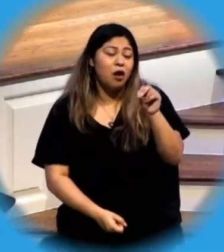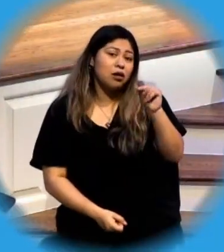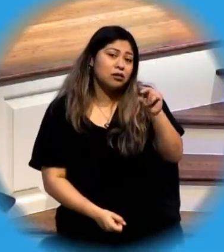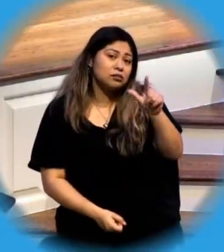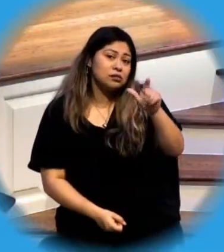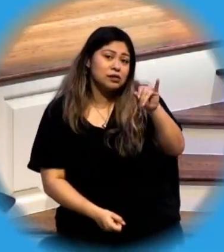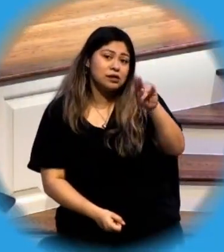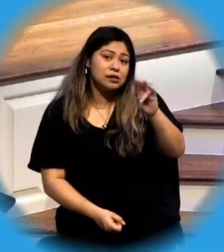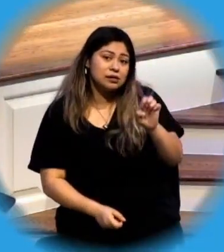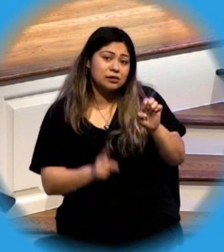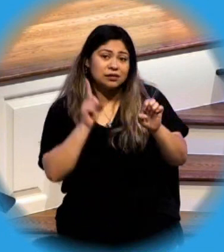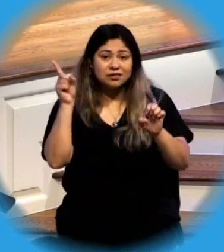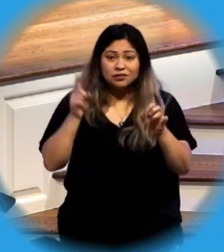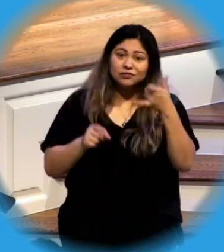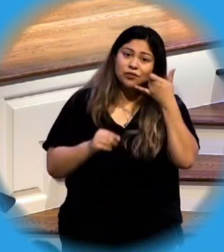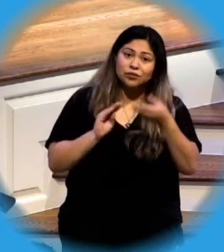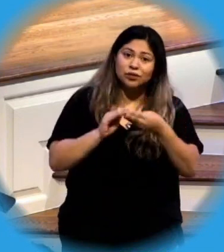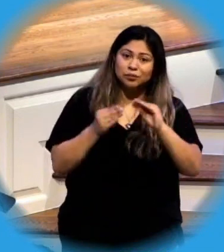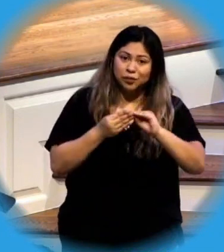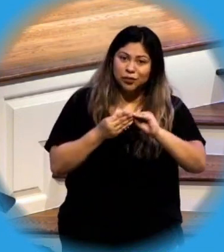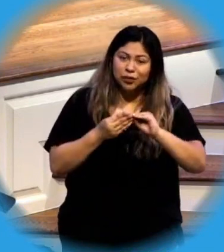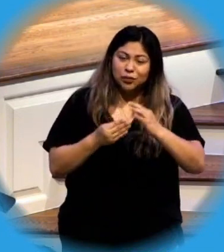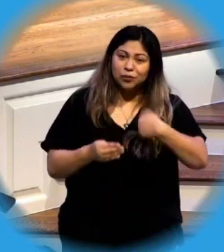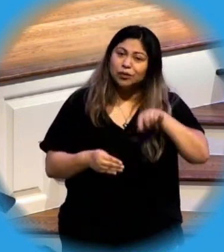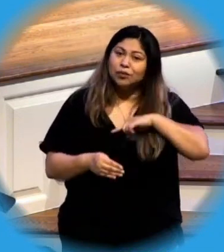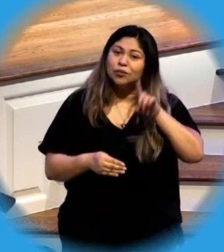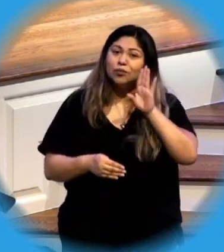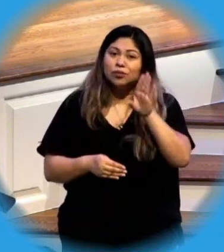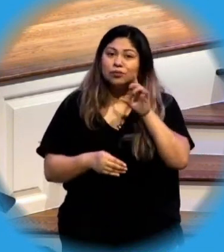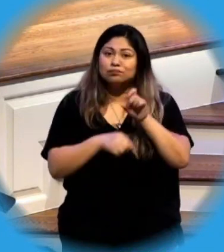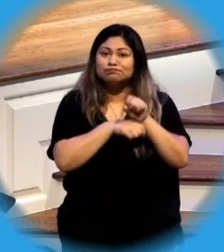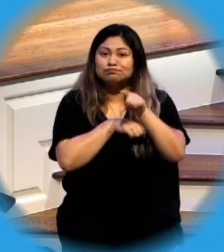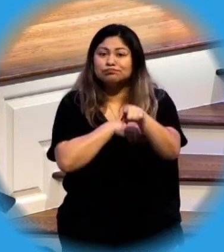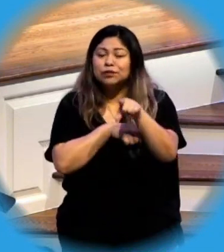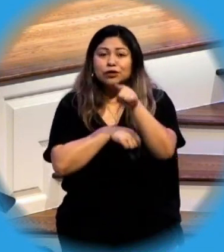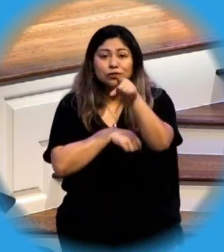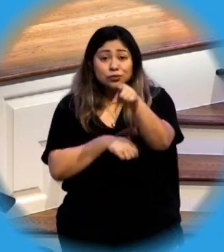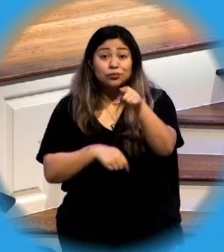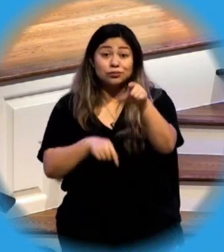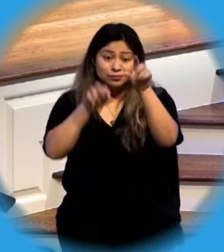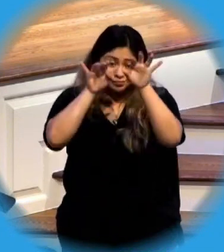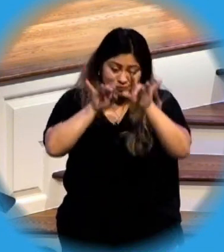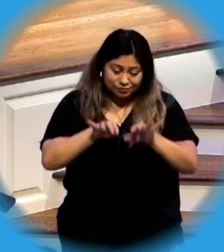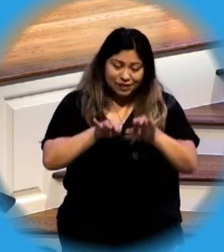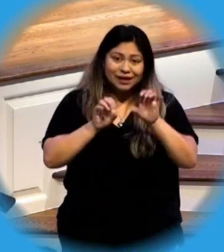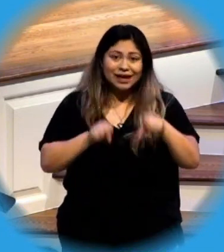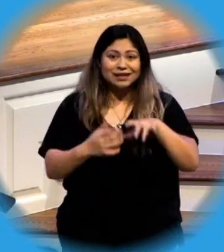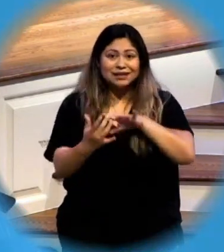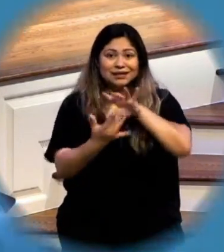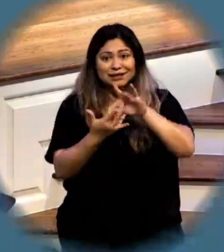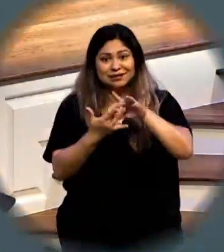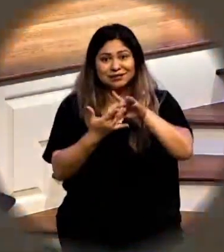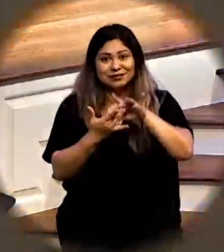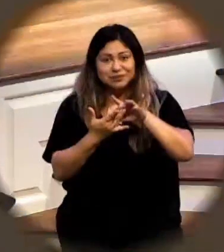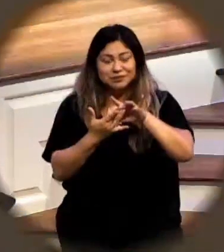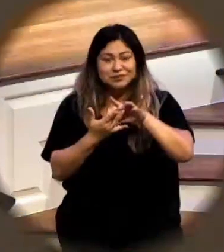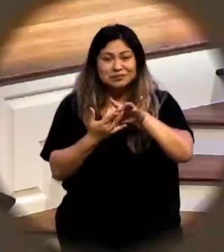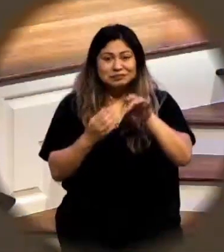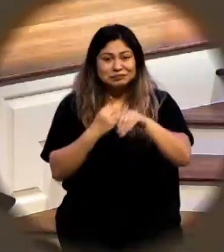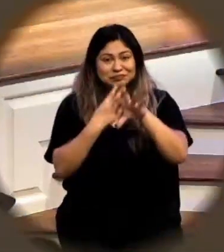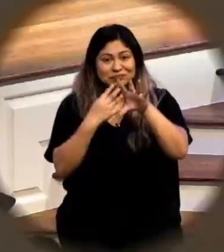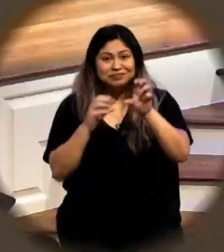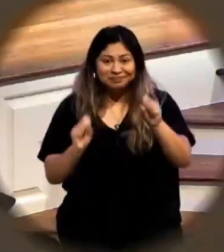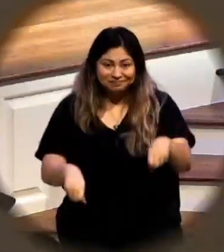card will come right to your phone. You can fill that out, and we can connect with you virtually anytime during the week. We do want to say a special welcome